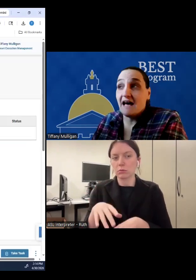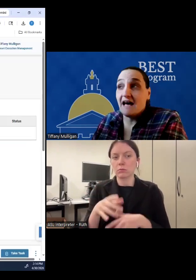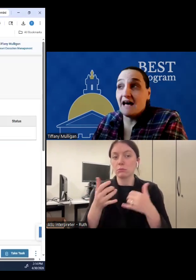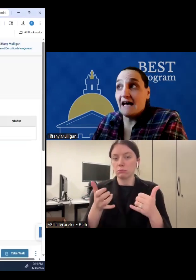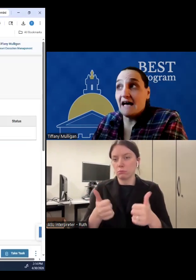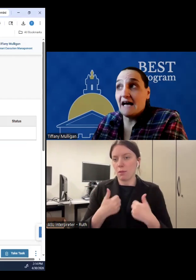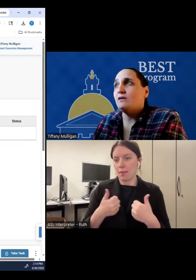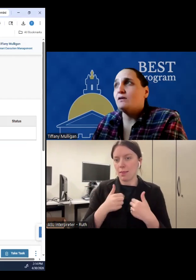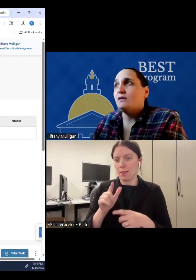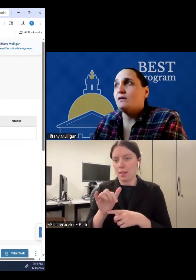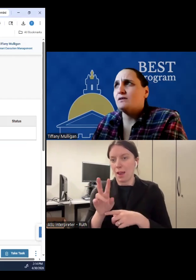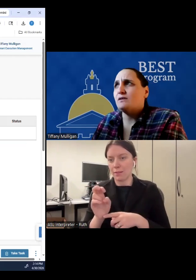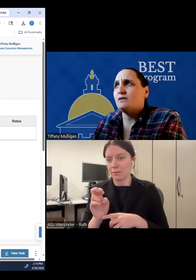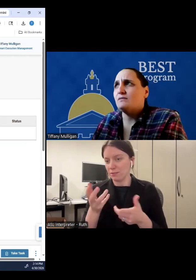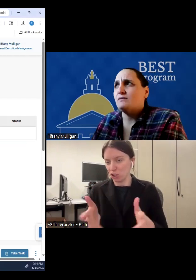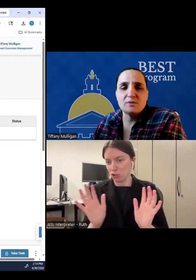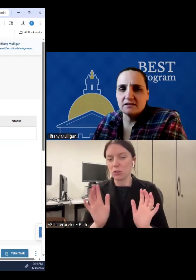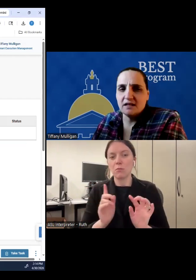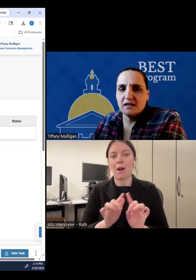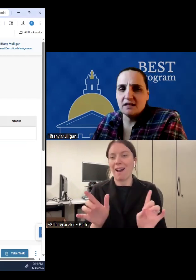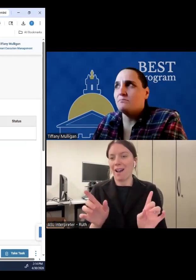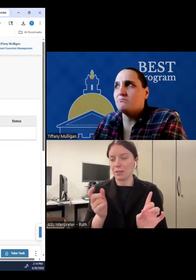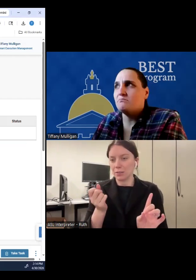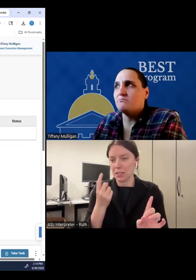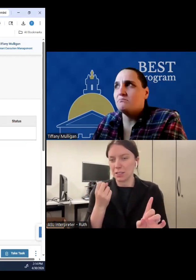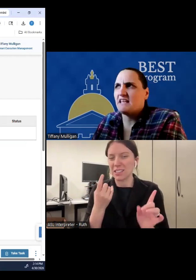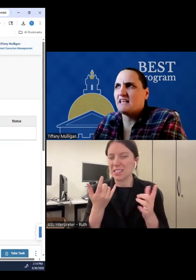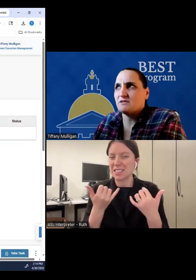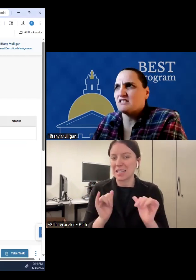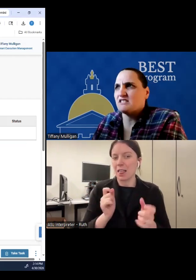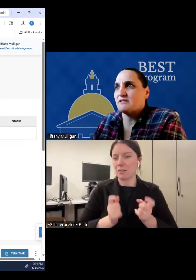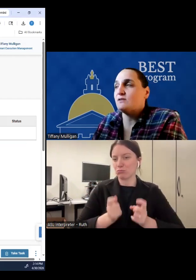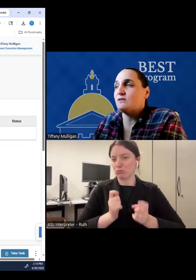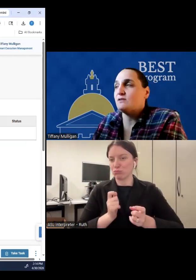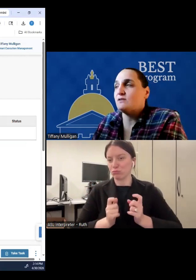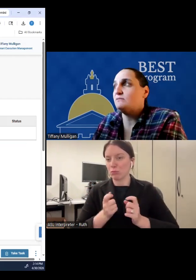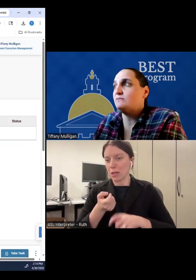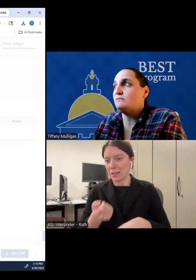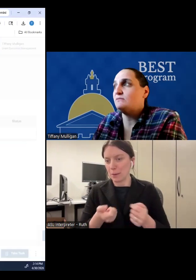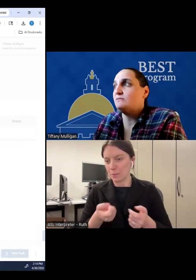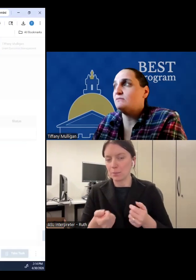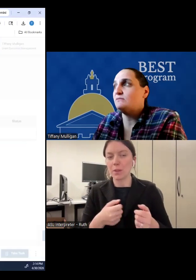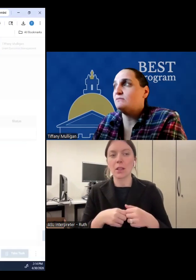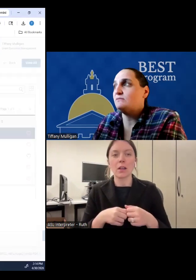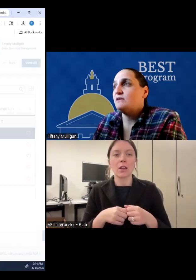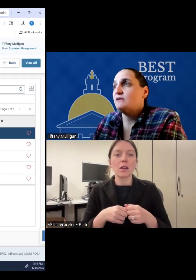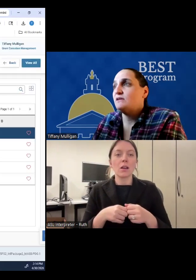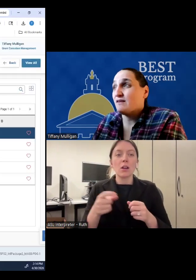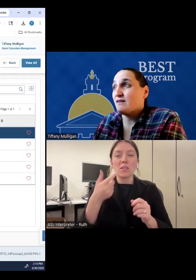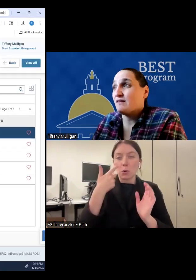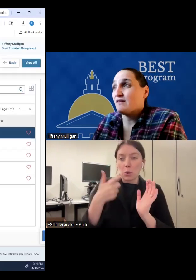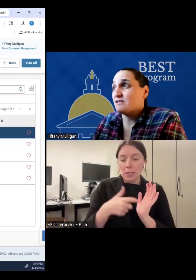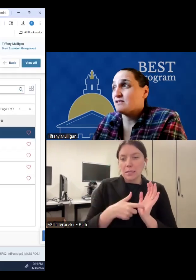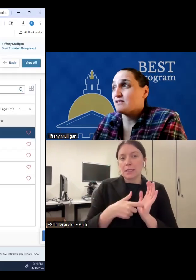live, but also we're still making some adjustments to it. So if you do, notice any errors